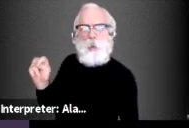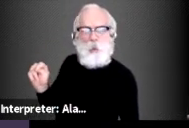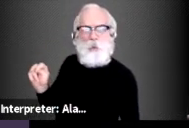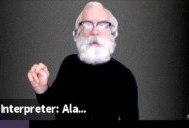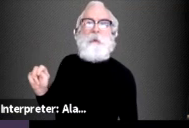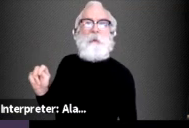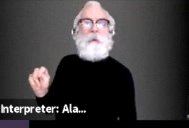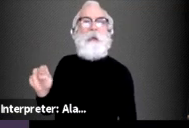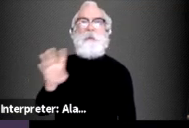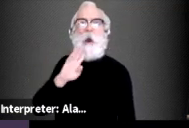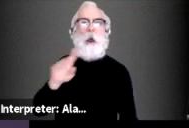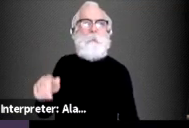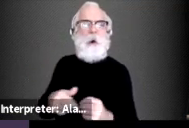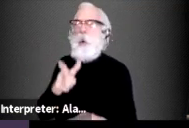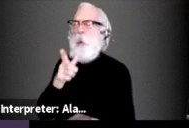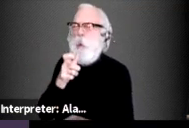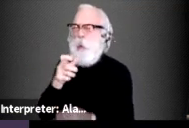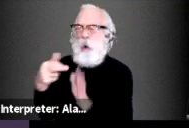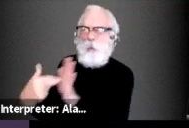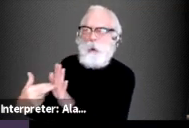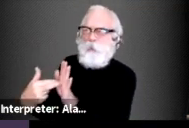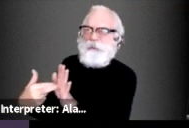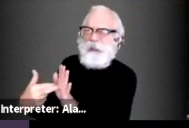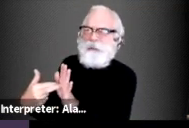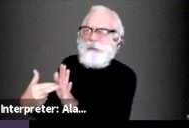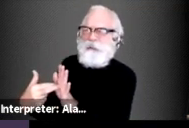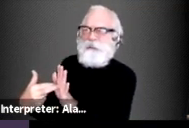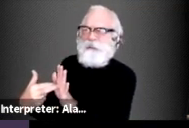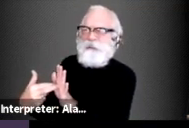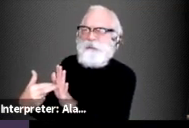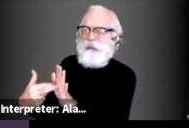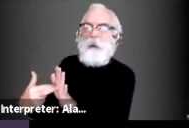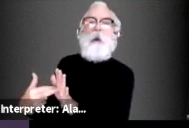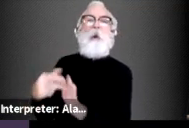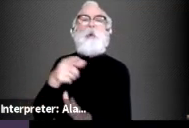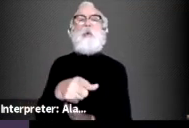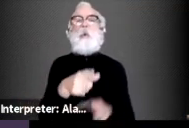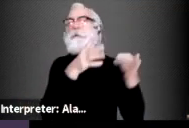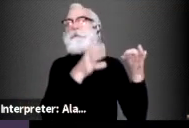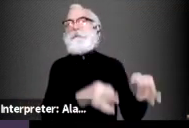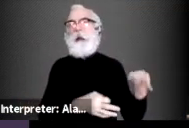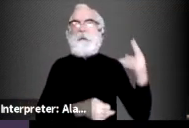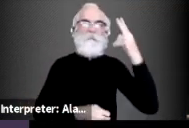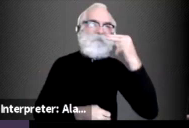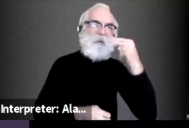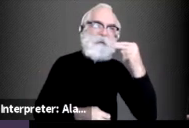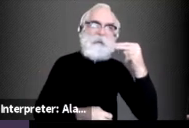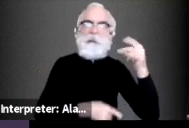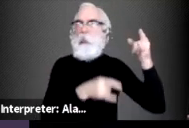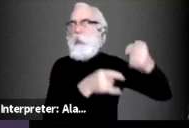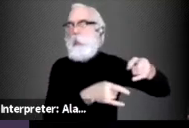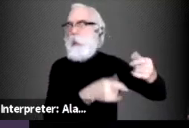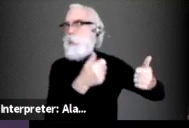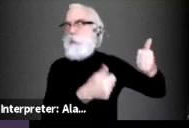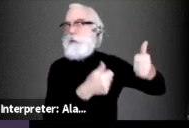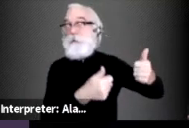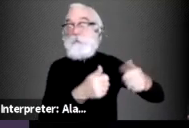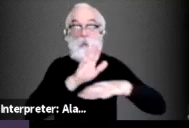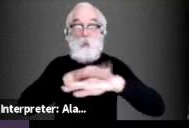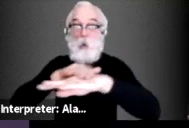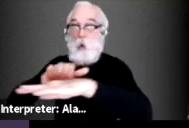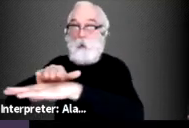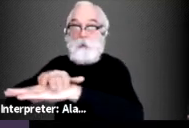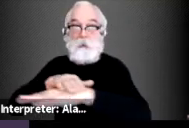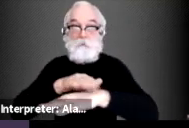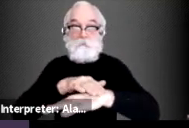in the cartoons are meant to represent. I'll leave it to you to judge the humor or satire factor. I'll warn you, however,